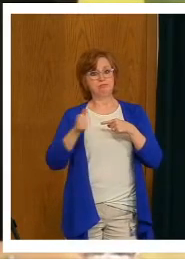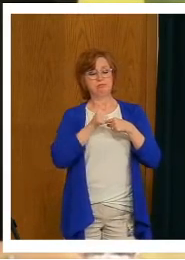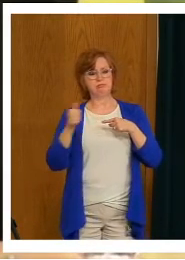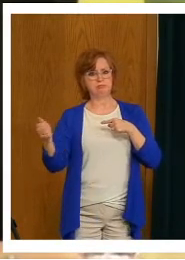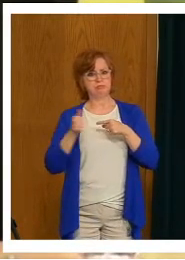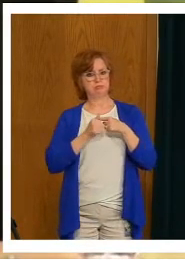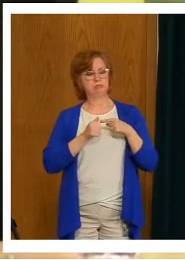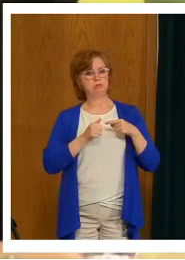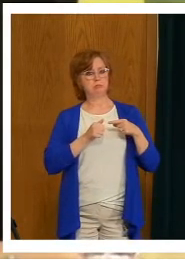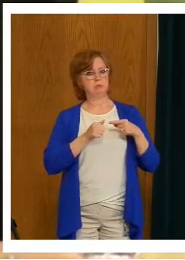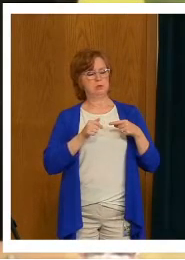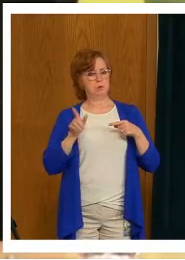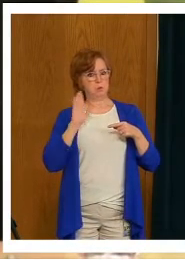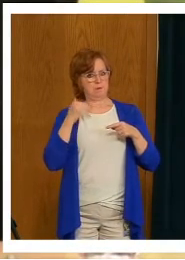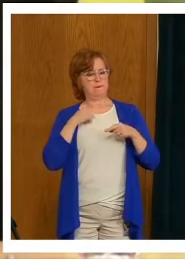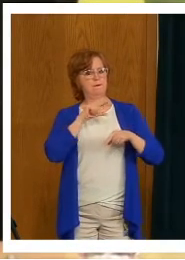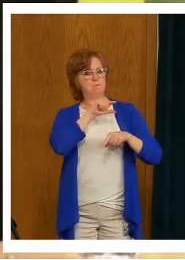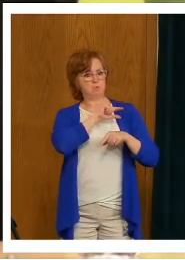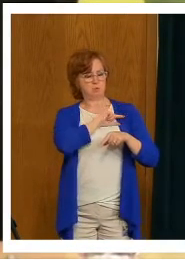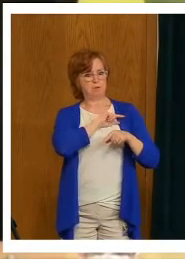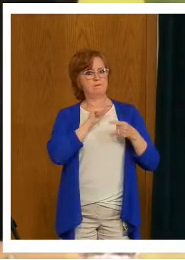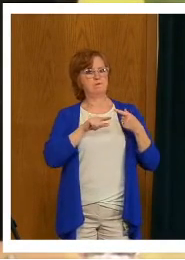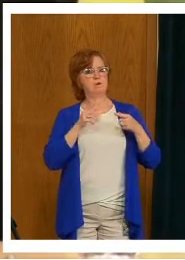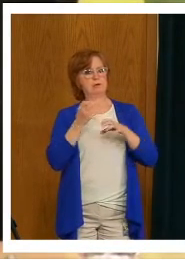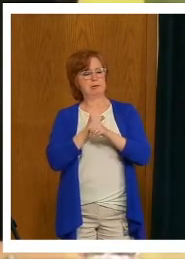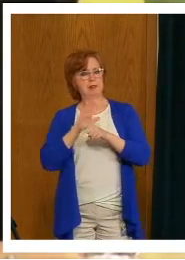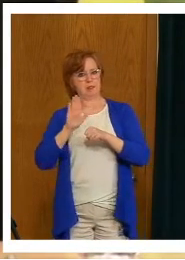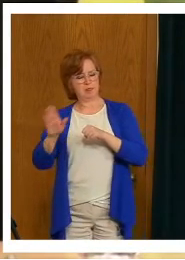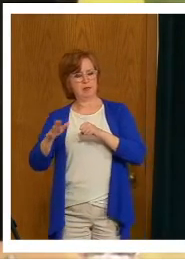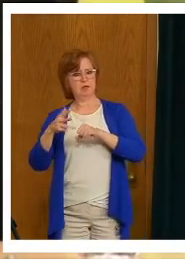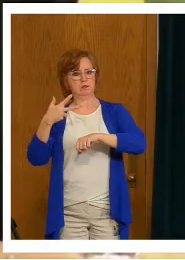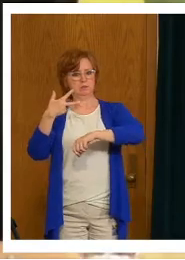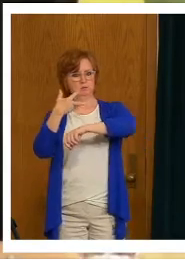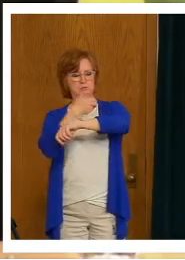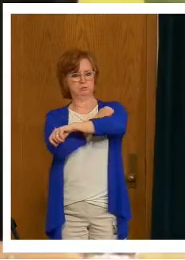Do we have any sense of how long that opportunity is going to be